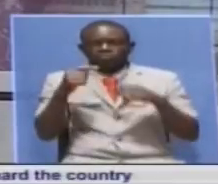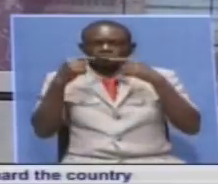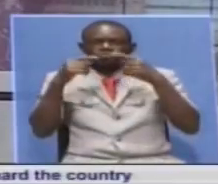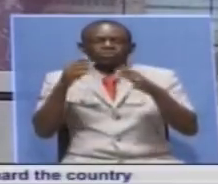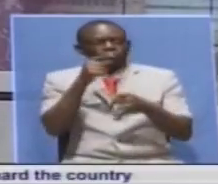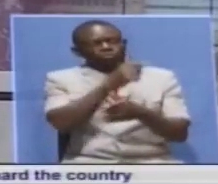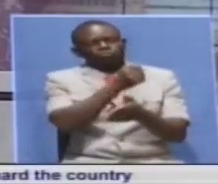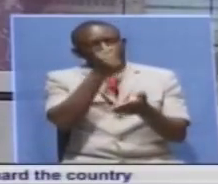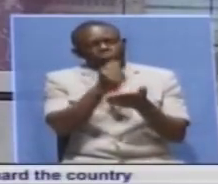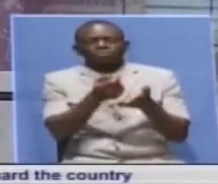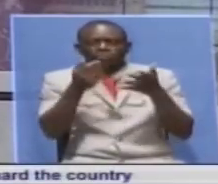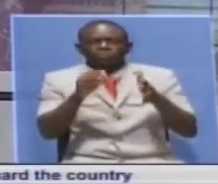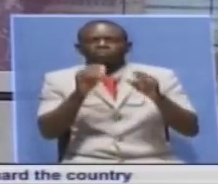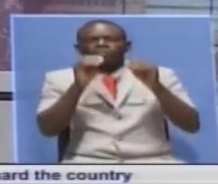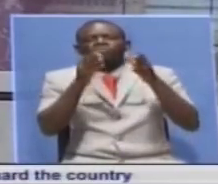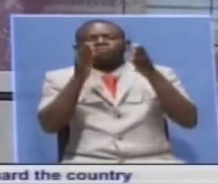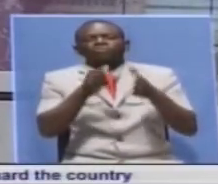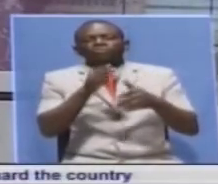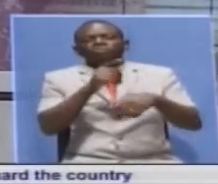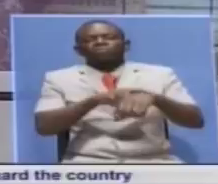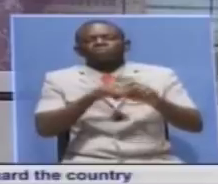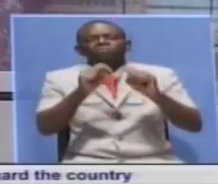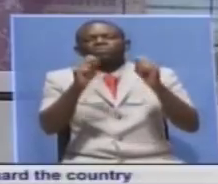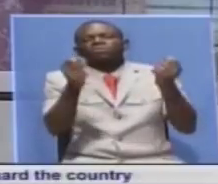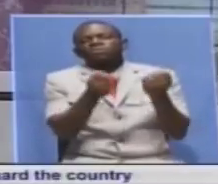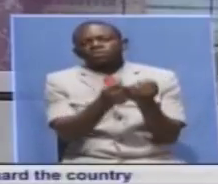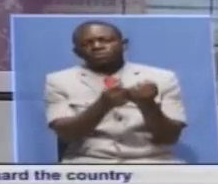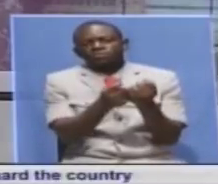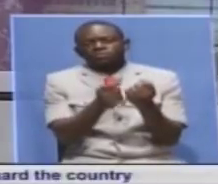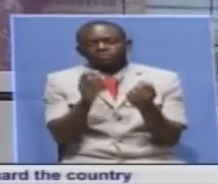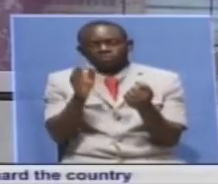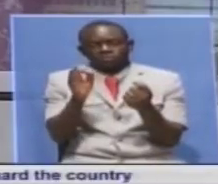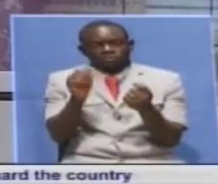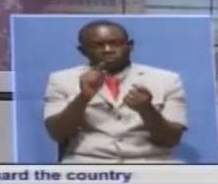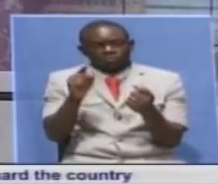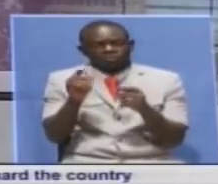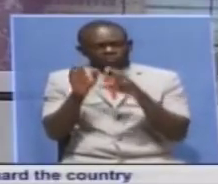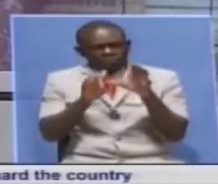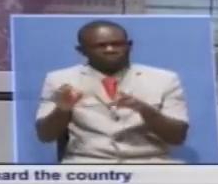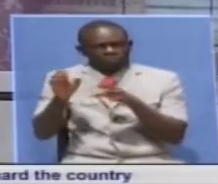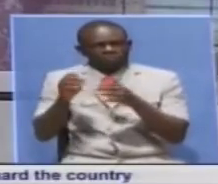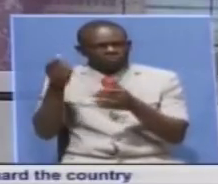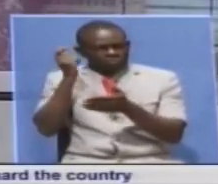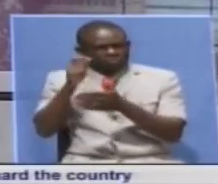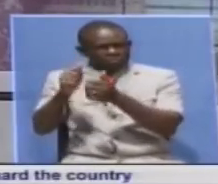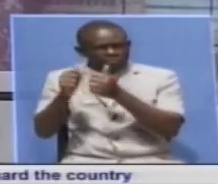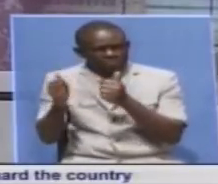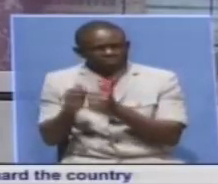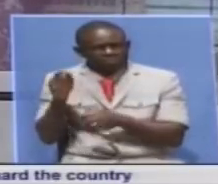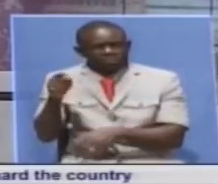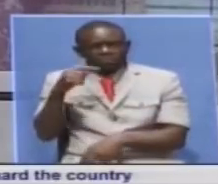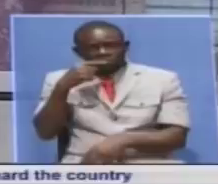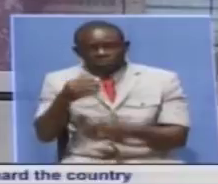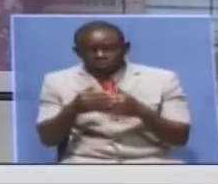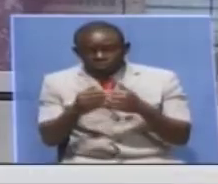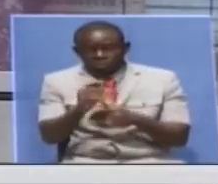football team. FAZ Acting Secretary General Adrian Kashala says Vandenbroek will be unveiled to the media on Tuesday after his